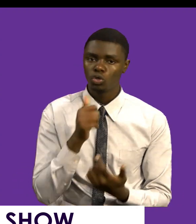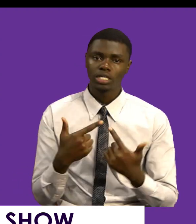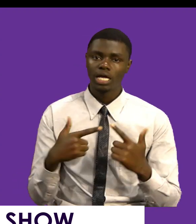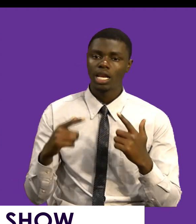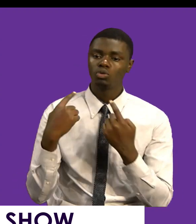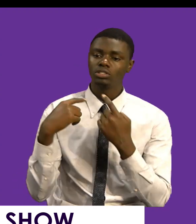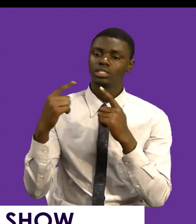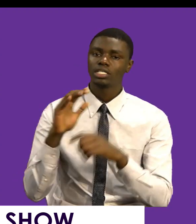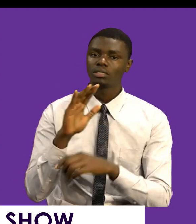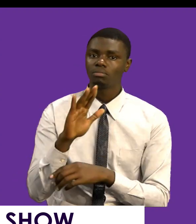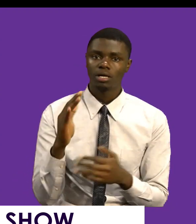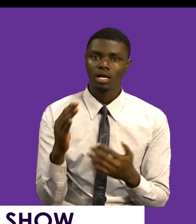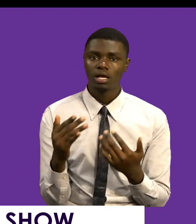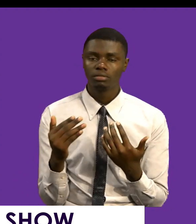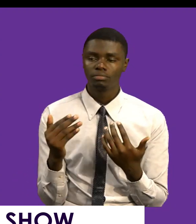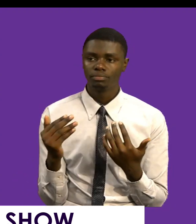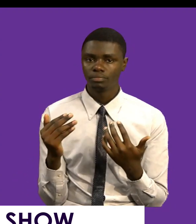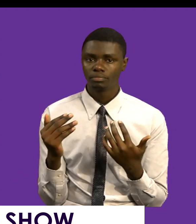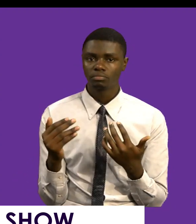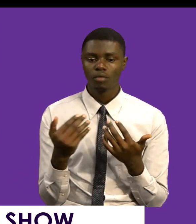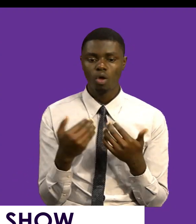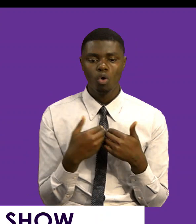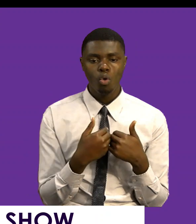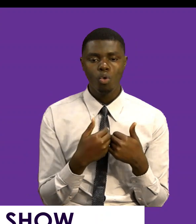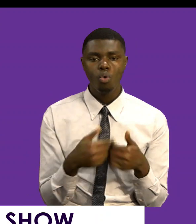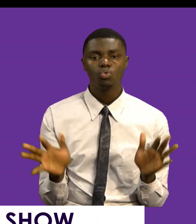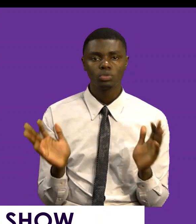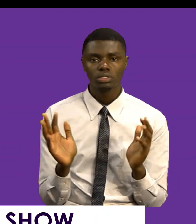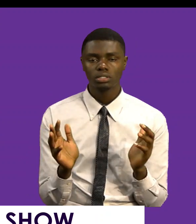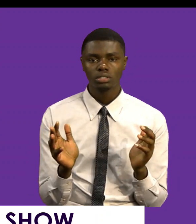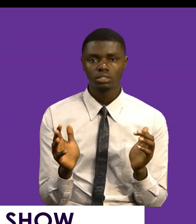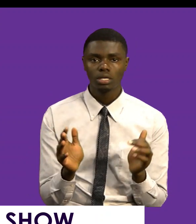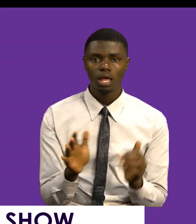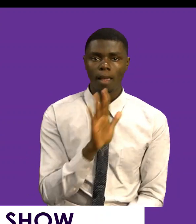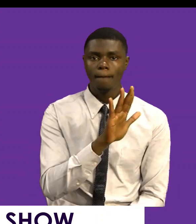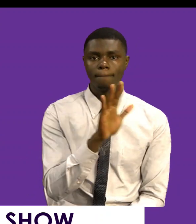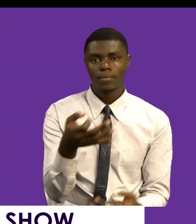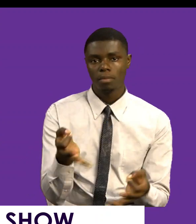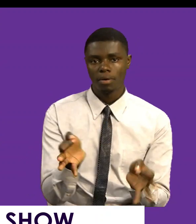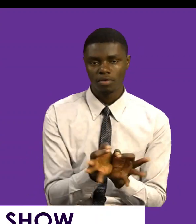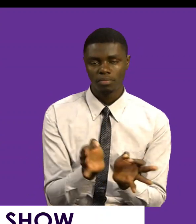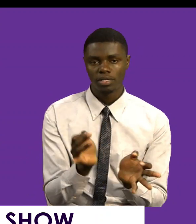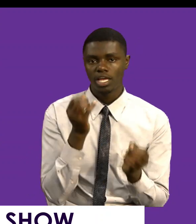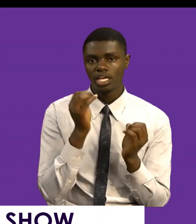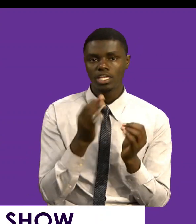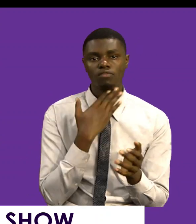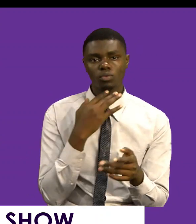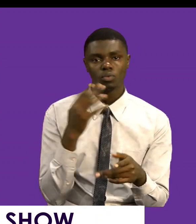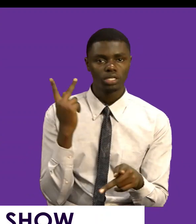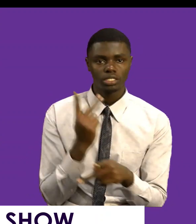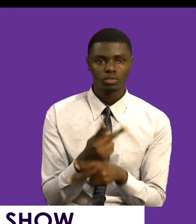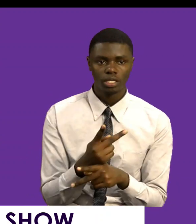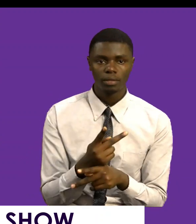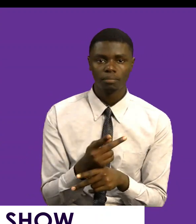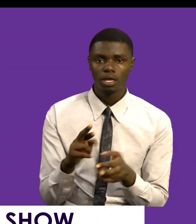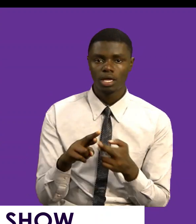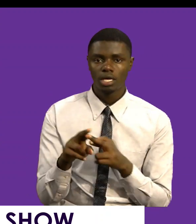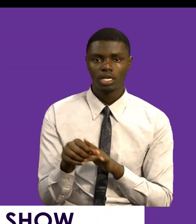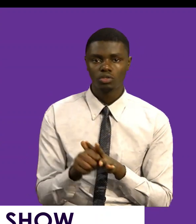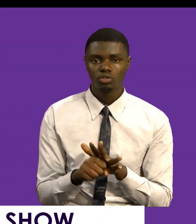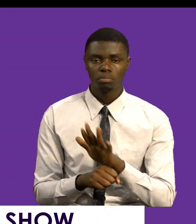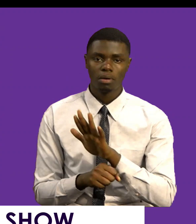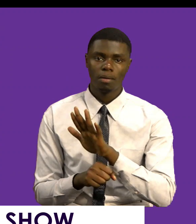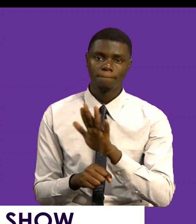make you completely, lose your family. That is if you want to keep your